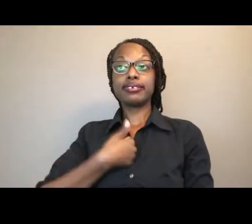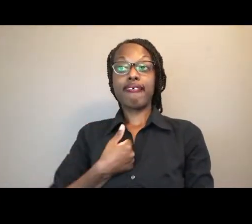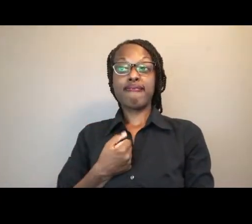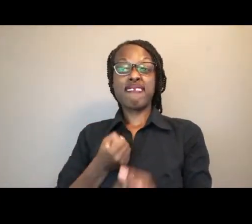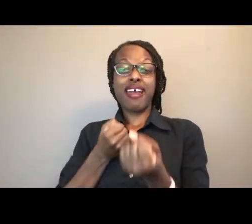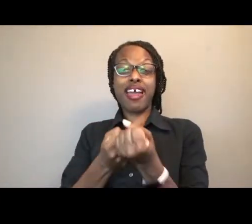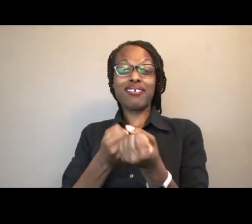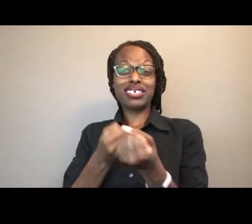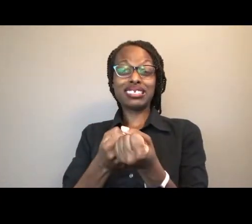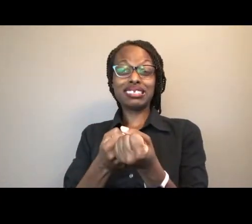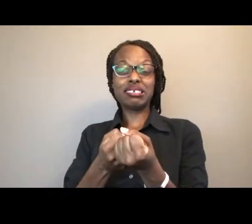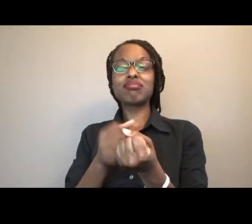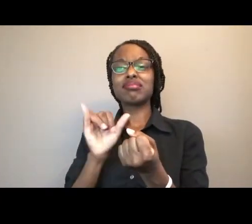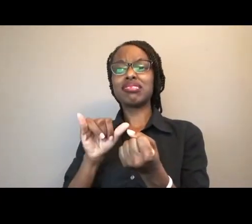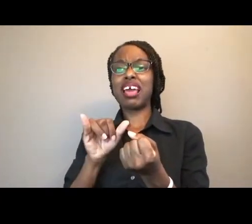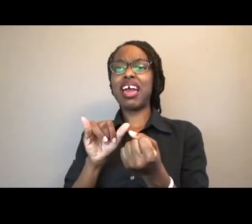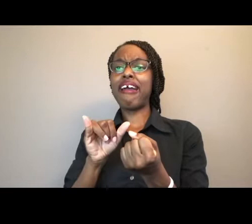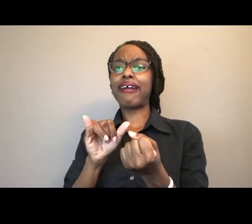advocating for yourself,